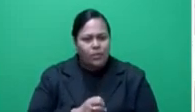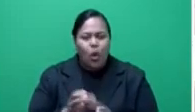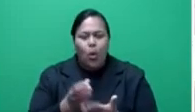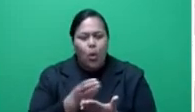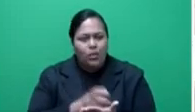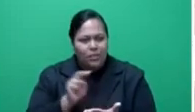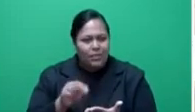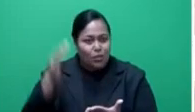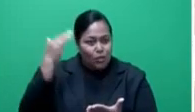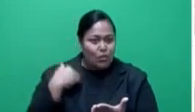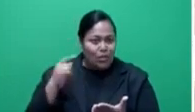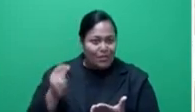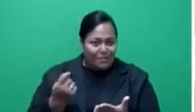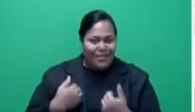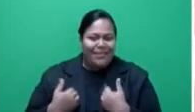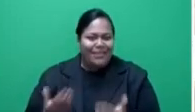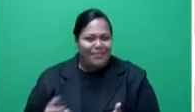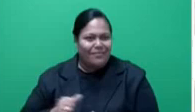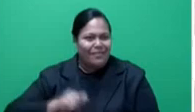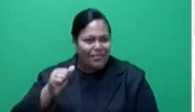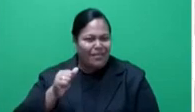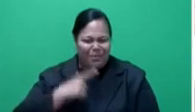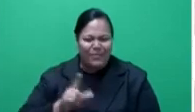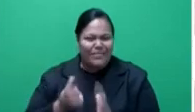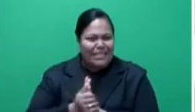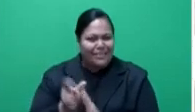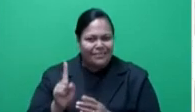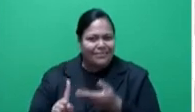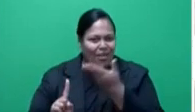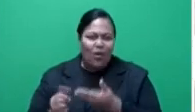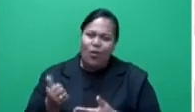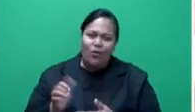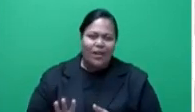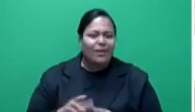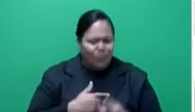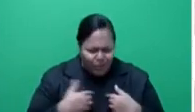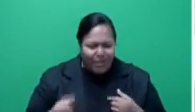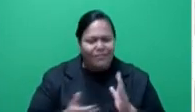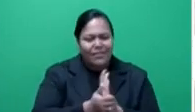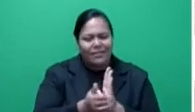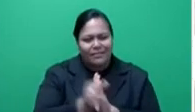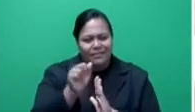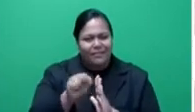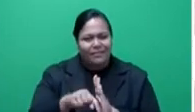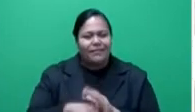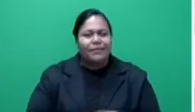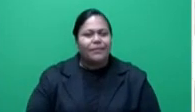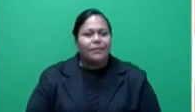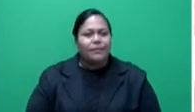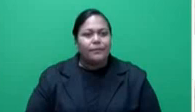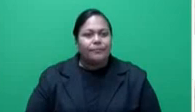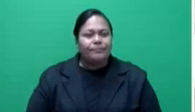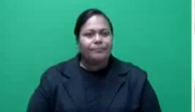available in collaboration with the BPO Council and Outsource Fiji. So we have those skill set. It's a huge growth area. Things like also